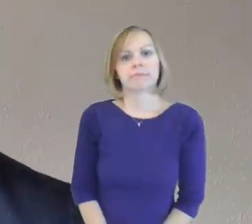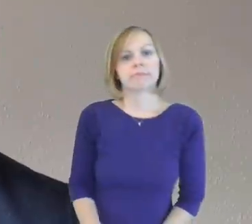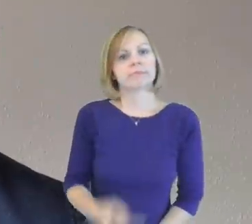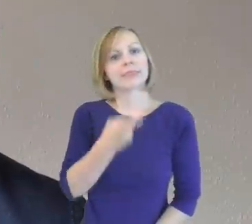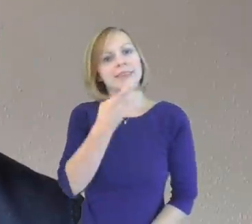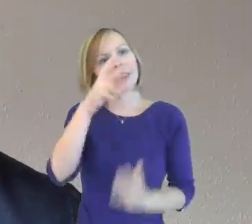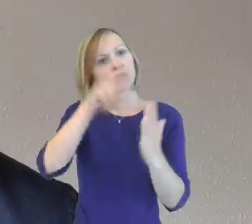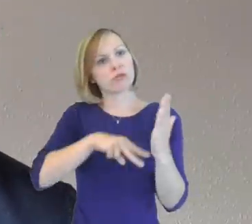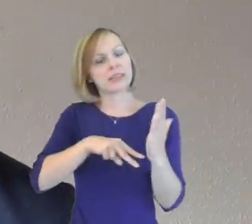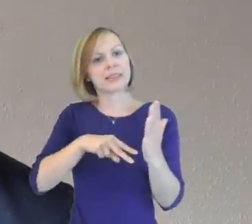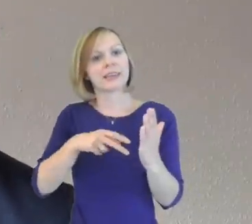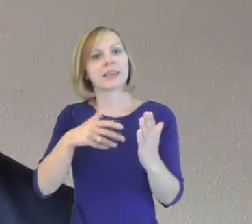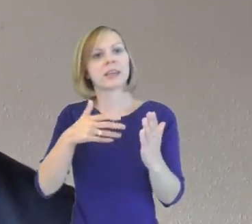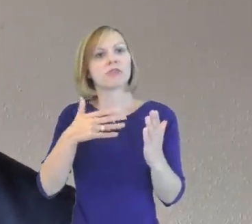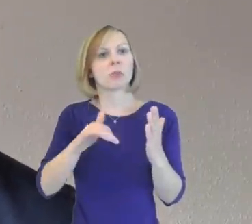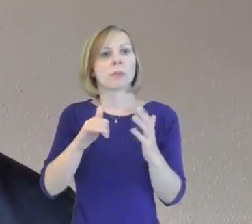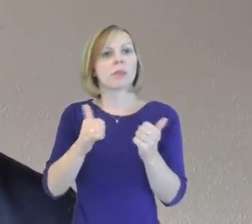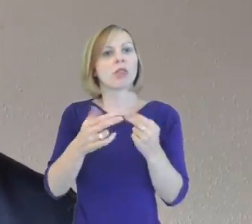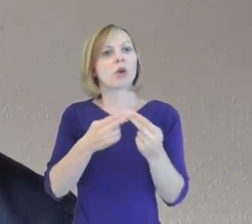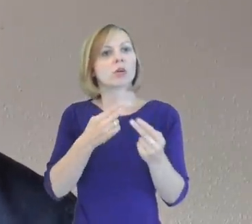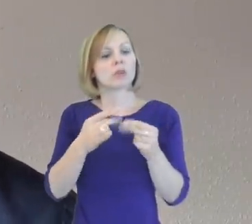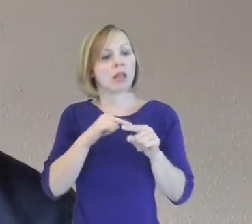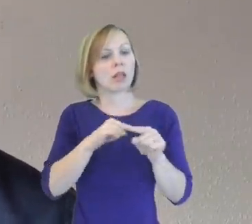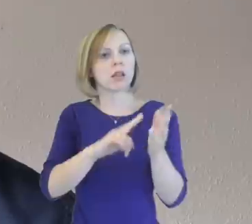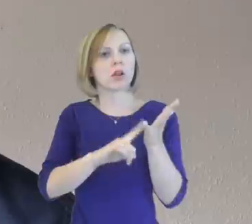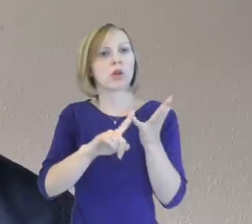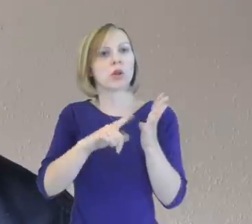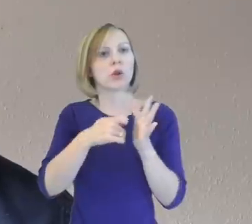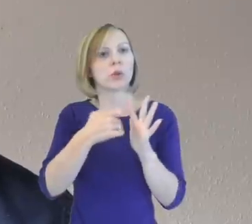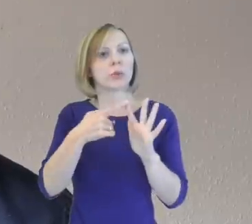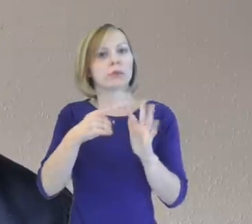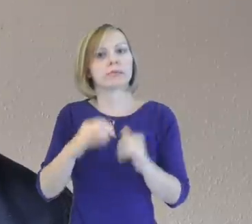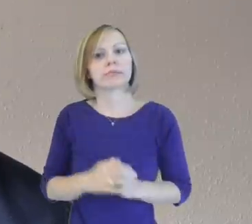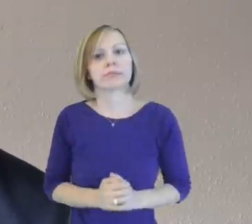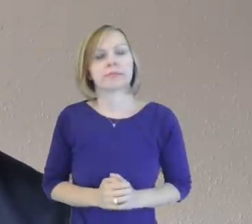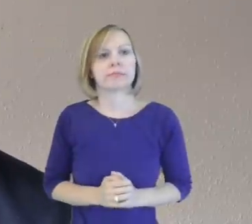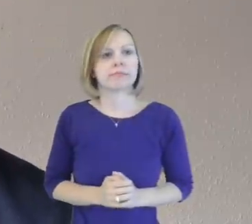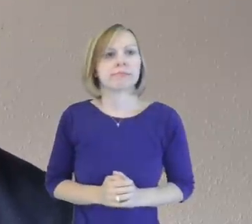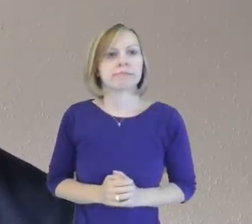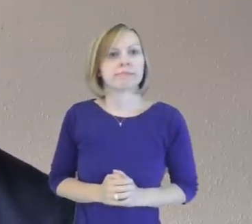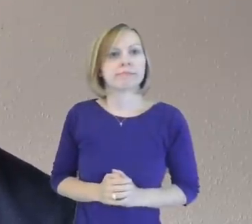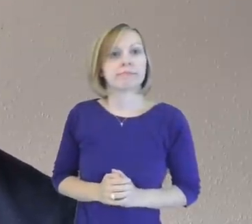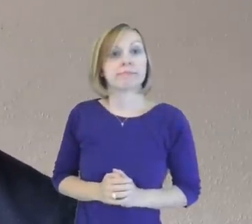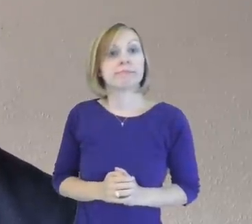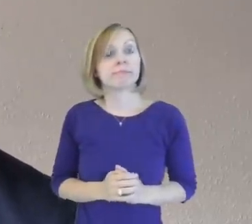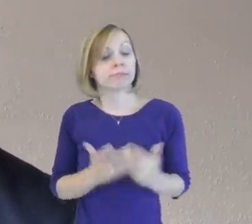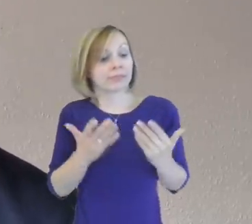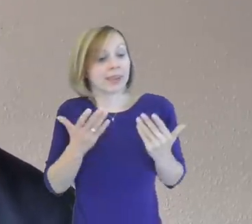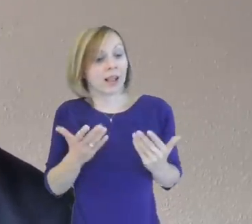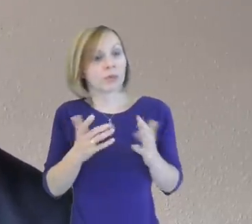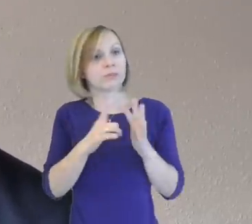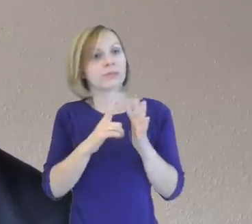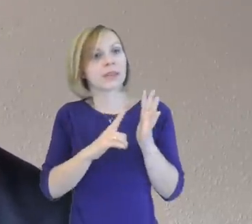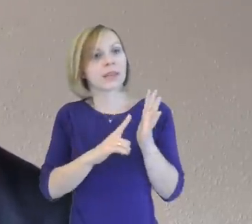The second lesson is taken from the Gospel according to St. Luke. Now Elizabeth's full